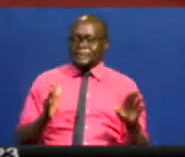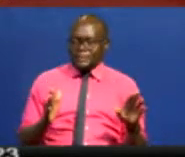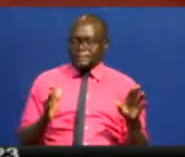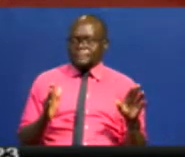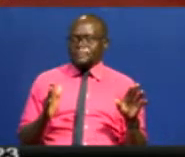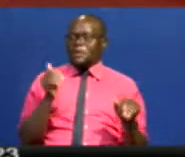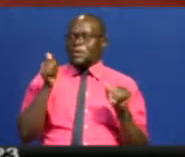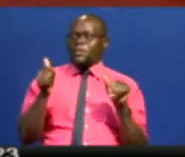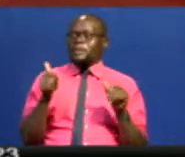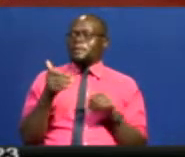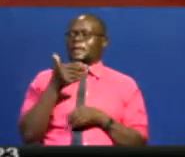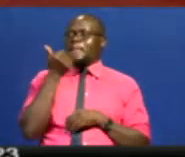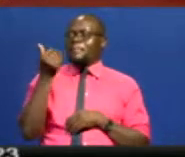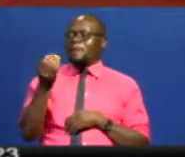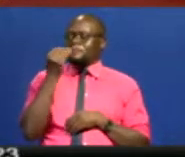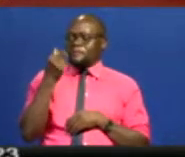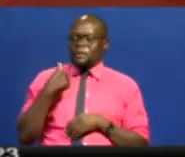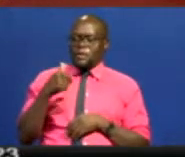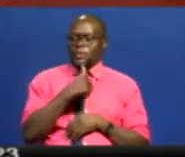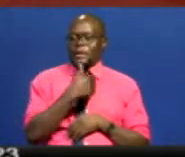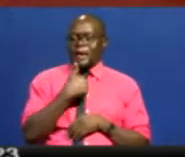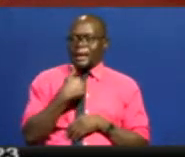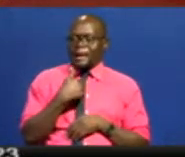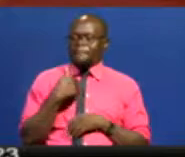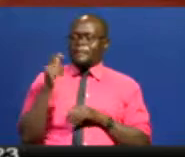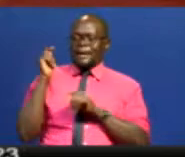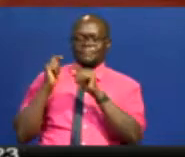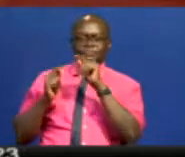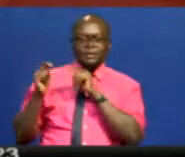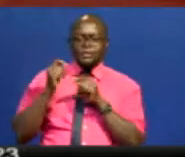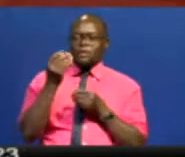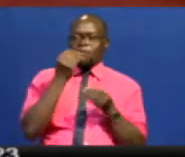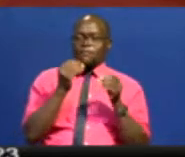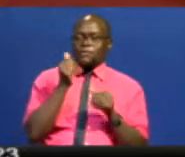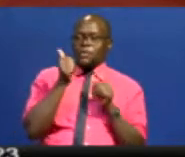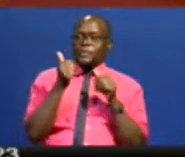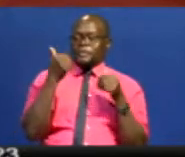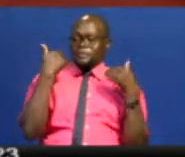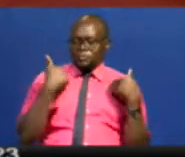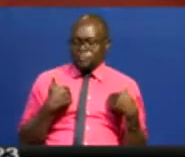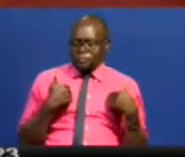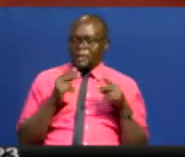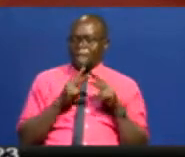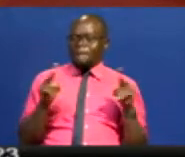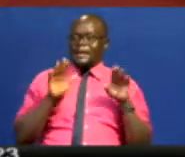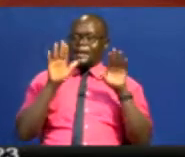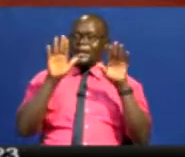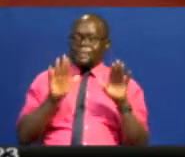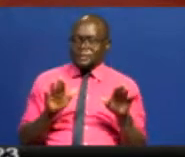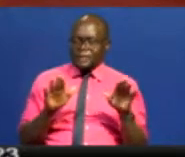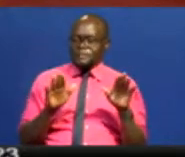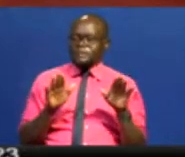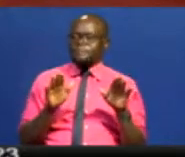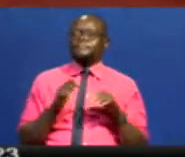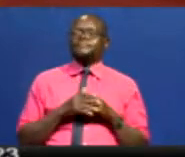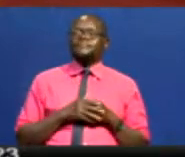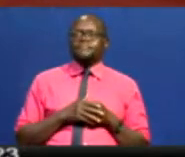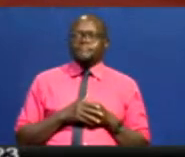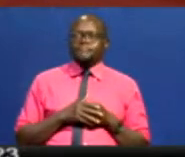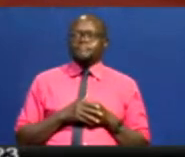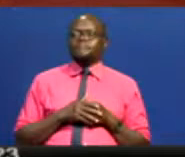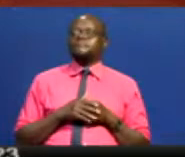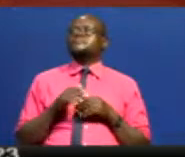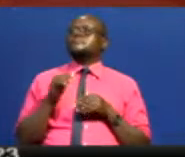that which is the best food that we can have. We have traditional foods, which to me are very nutritious, which to me